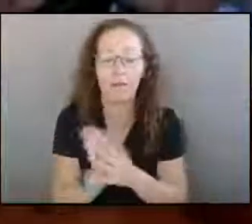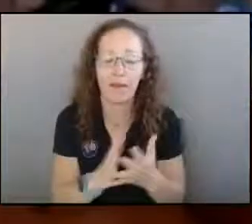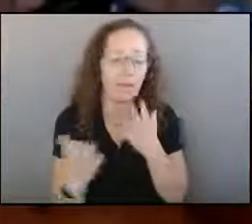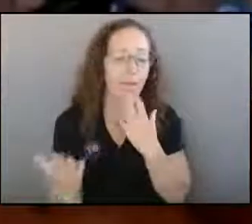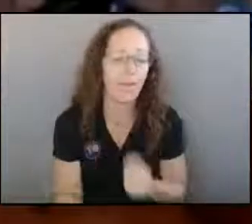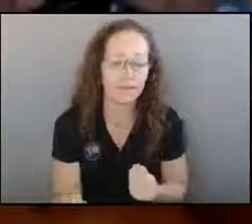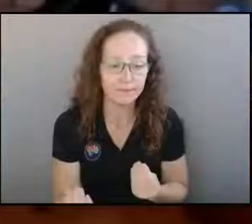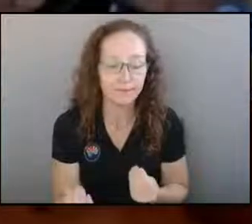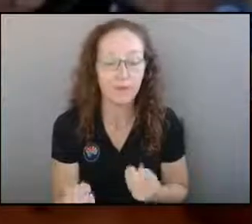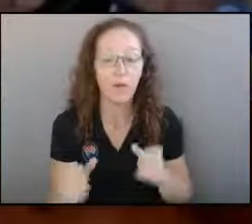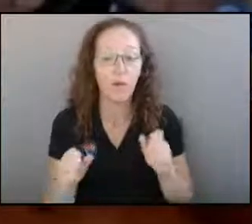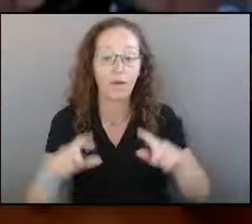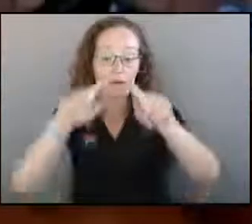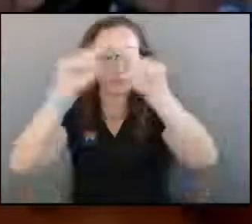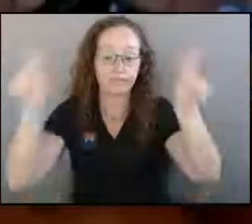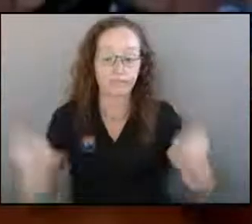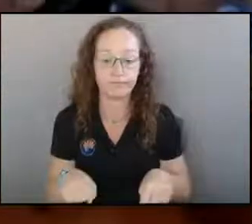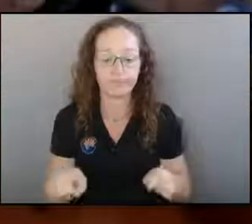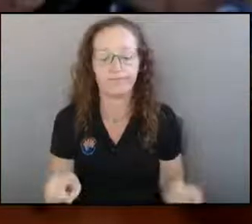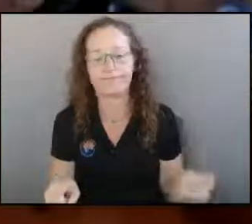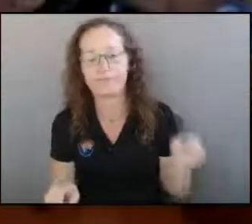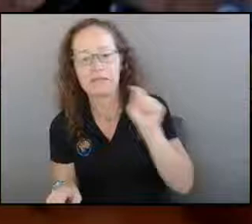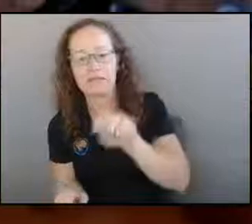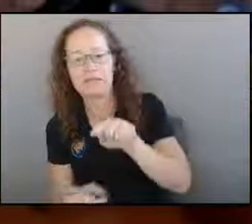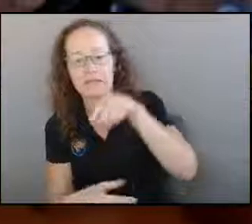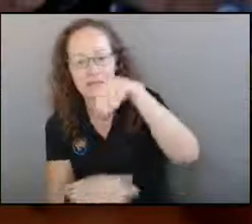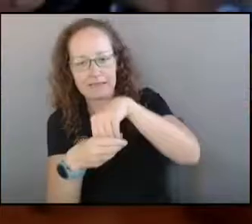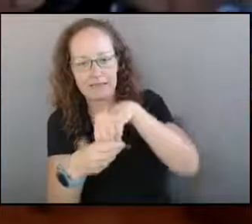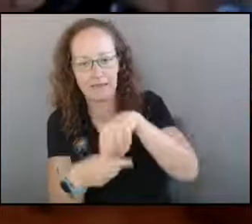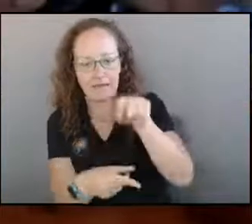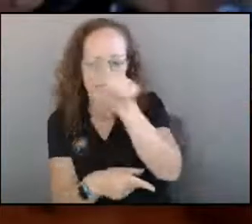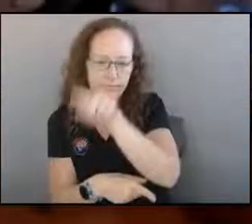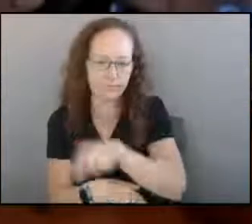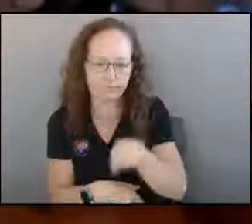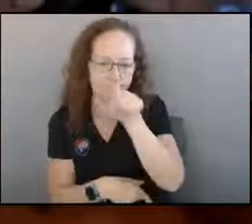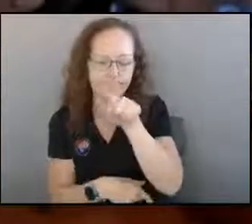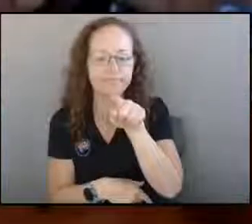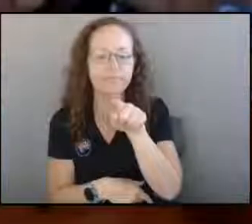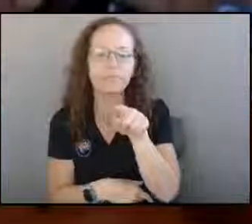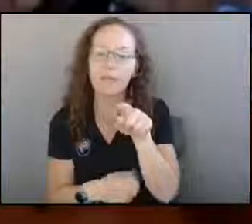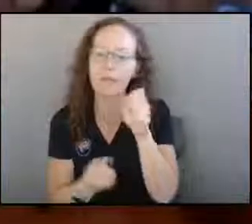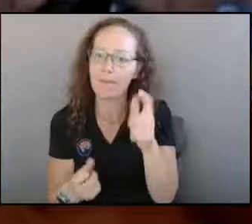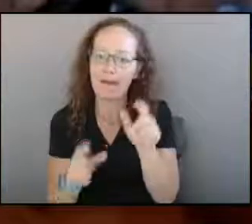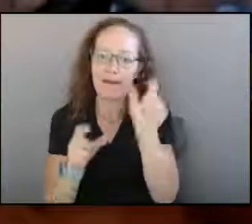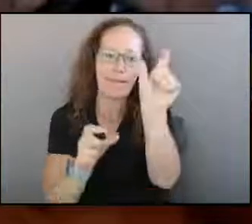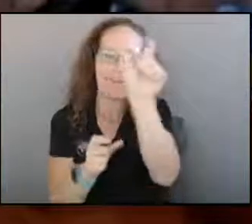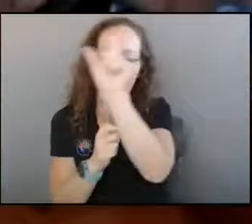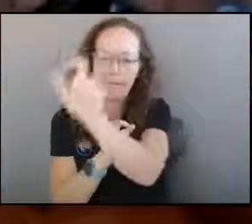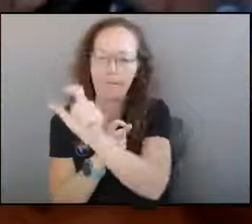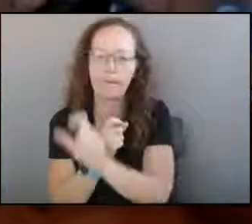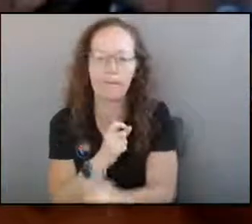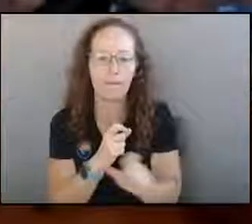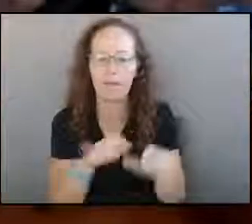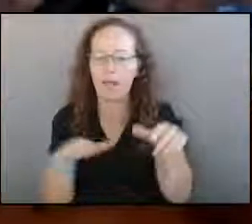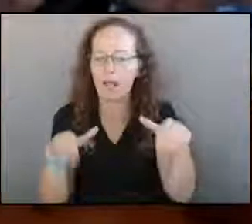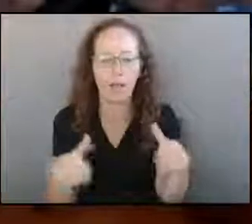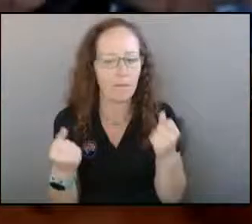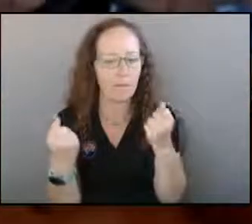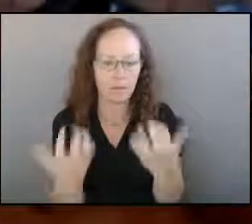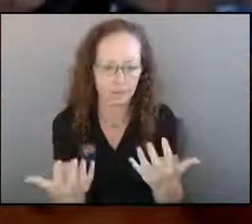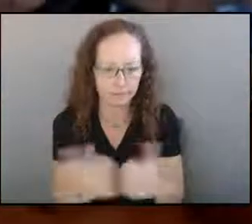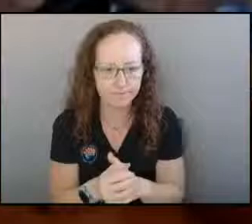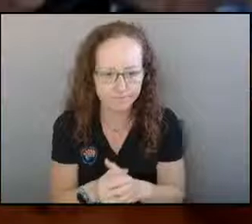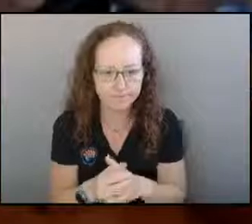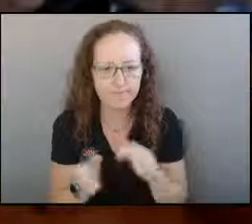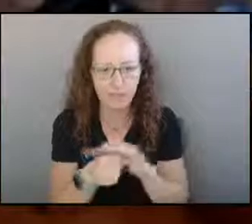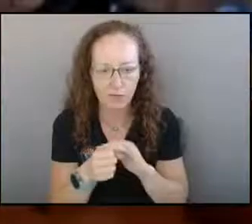that. Inside the control lines that you see up there, there are many pockets of unburned fuels. And we're going to